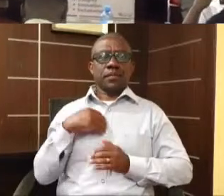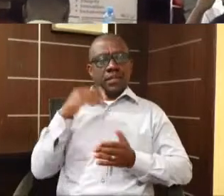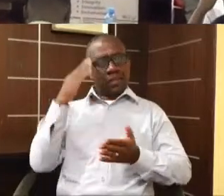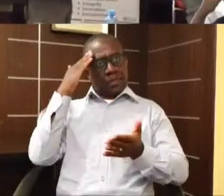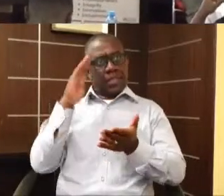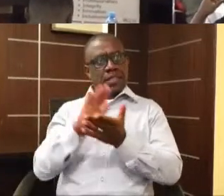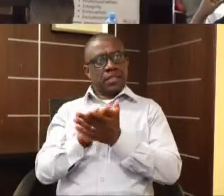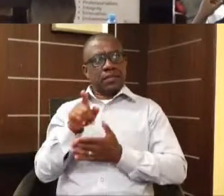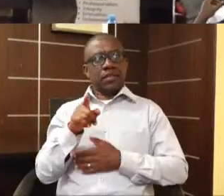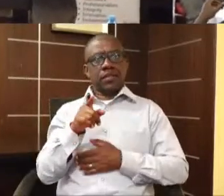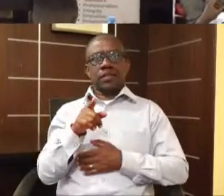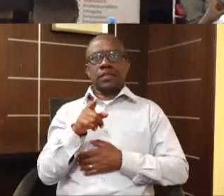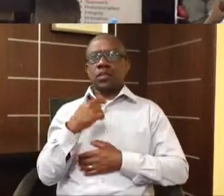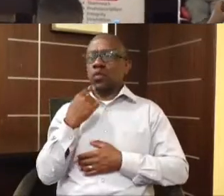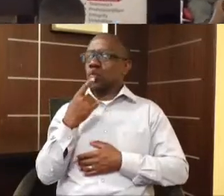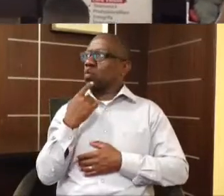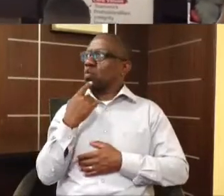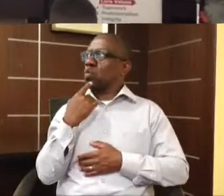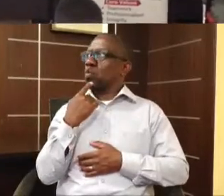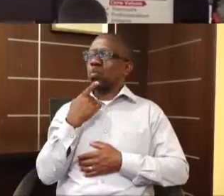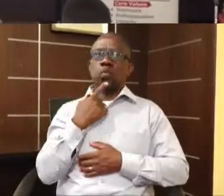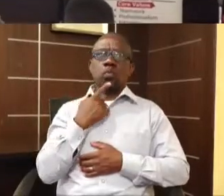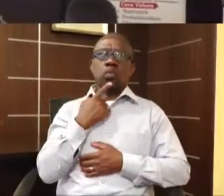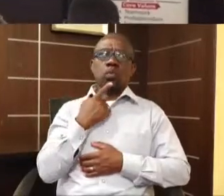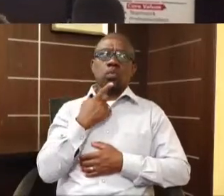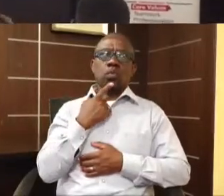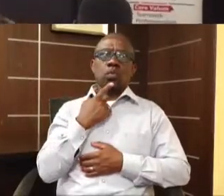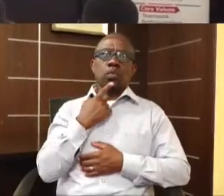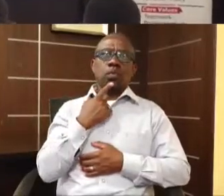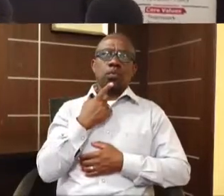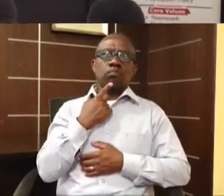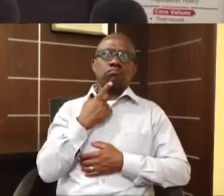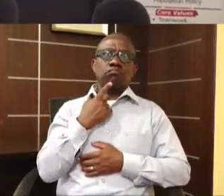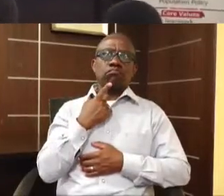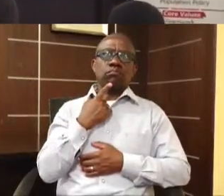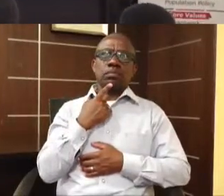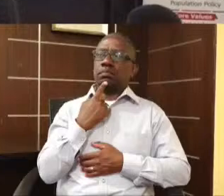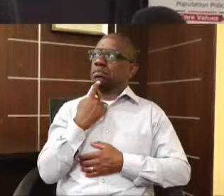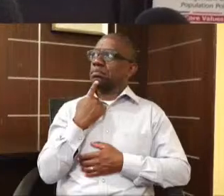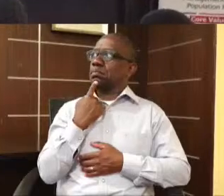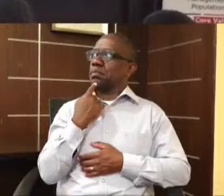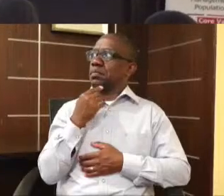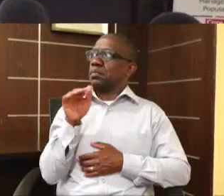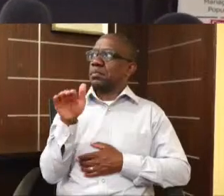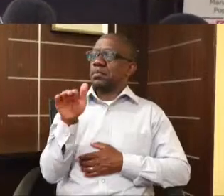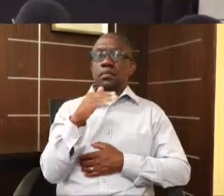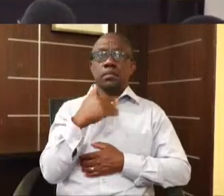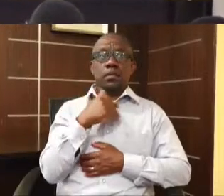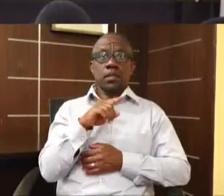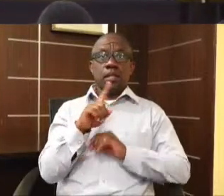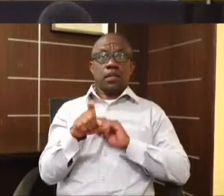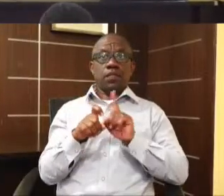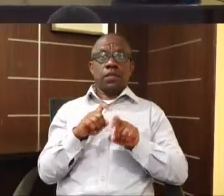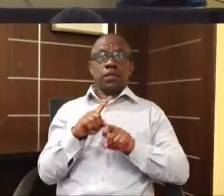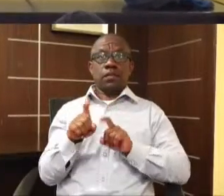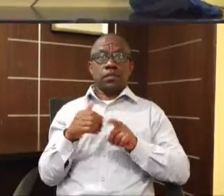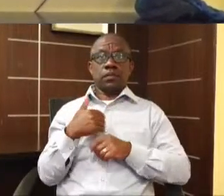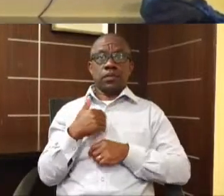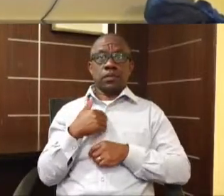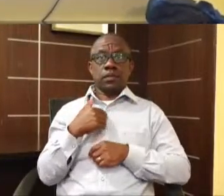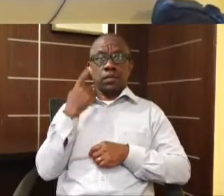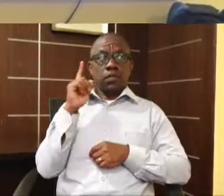done by... Let me ask, do you have any queries for the first one? Let